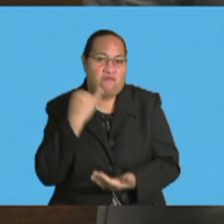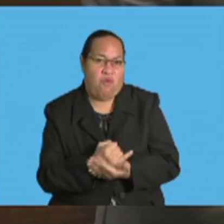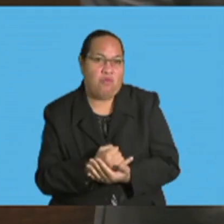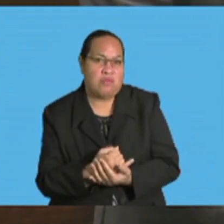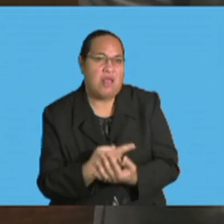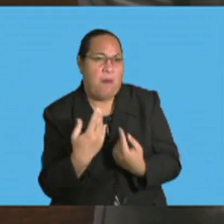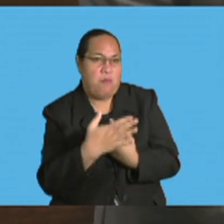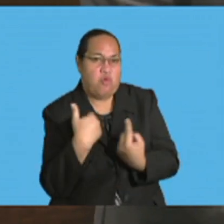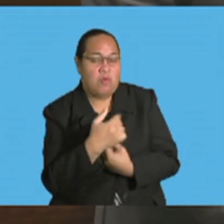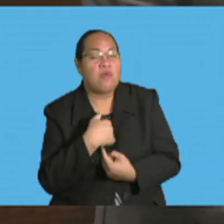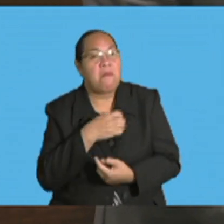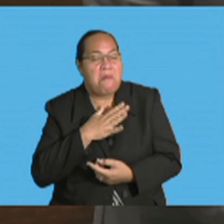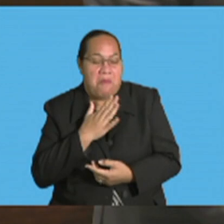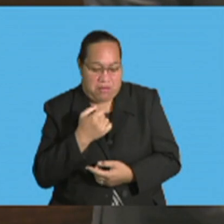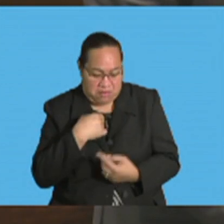against them.